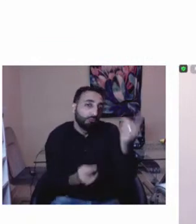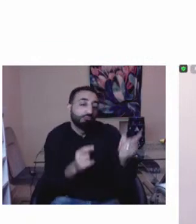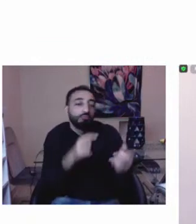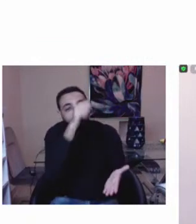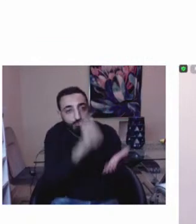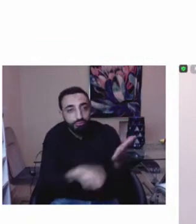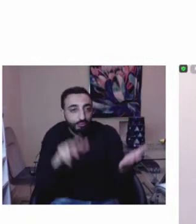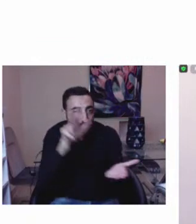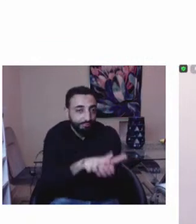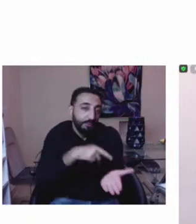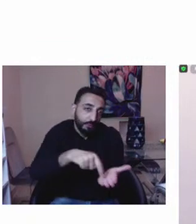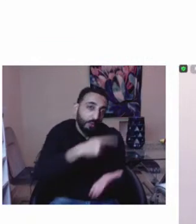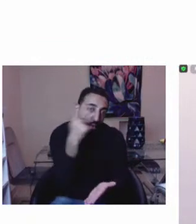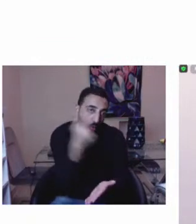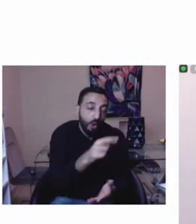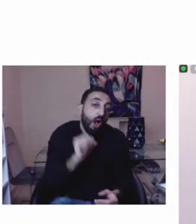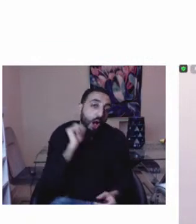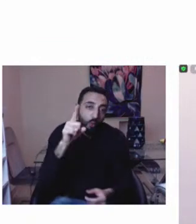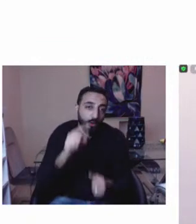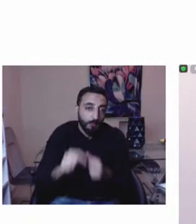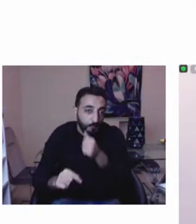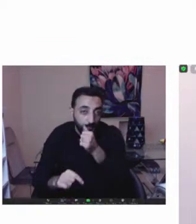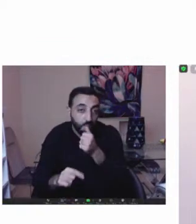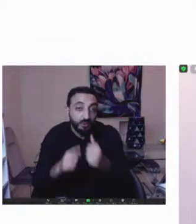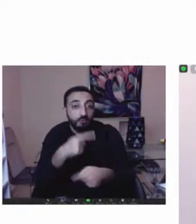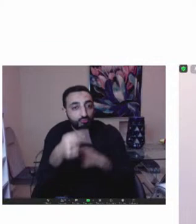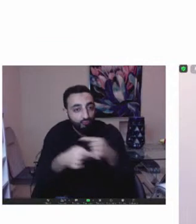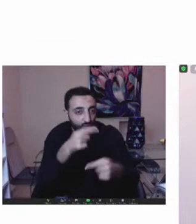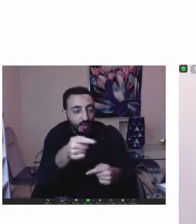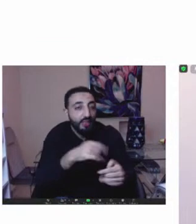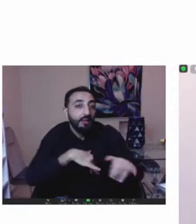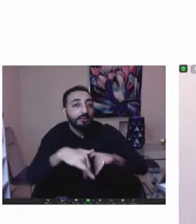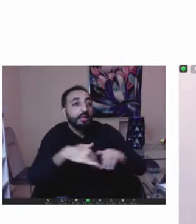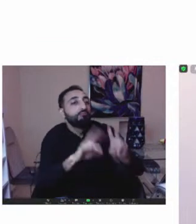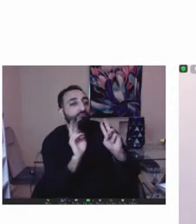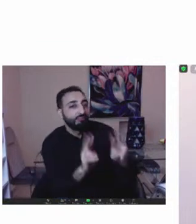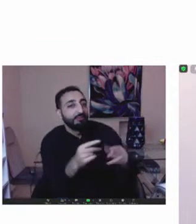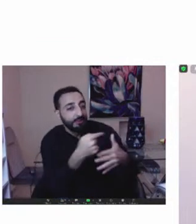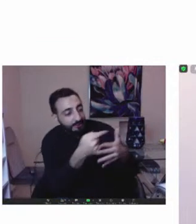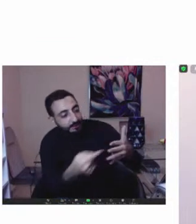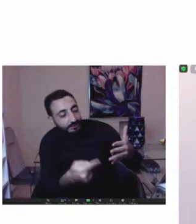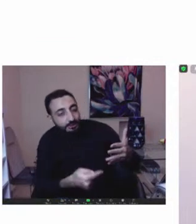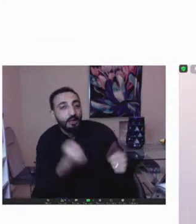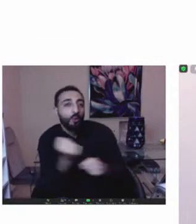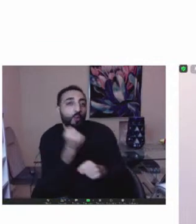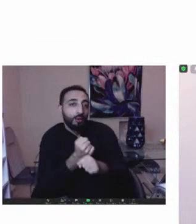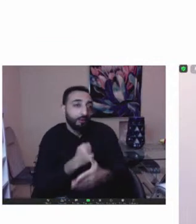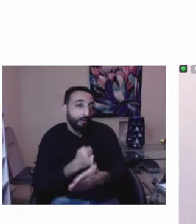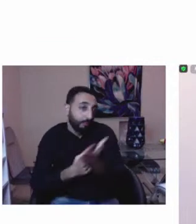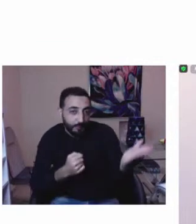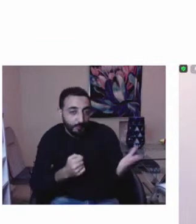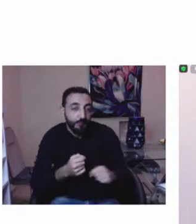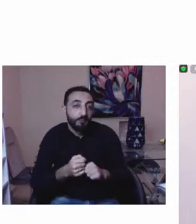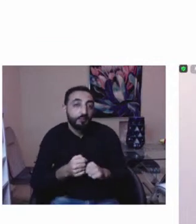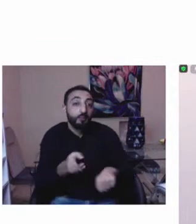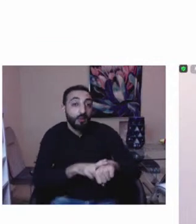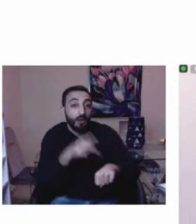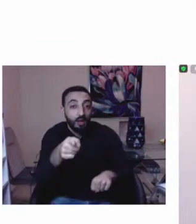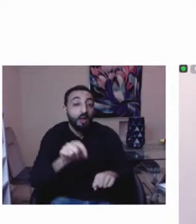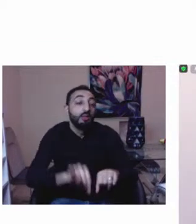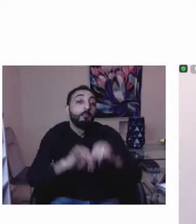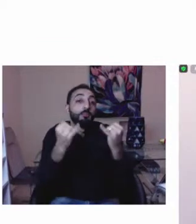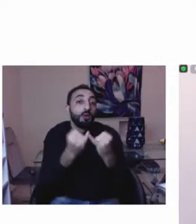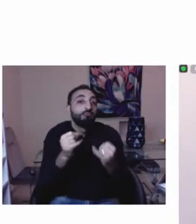for funding youth-led projects by UNOY and Search for Common Ground focuses on collaborative